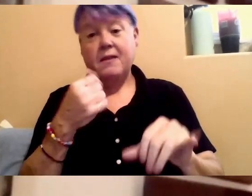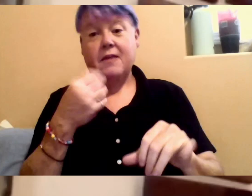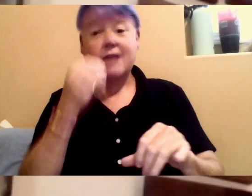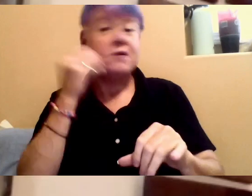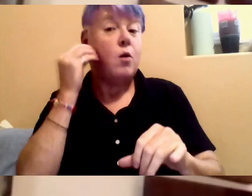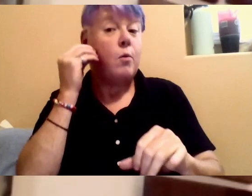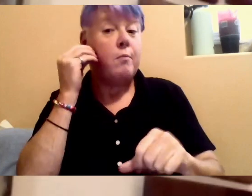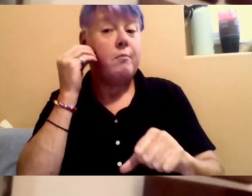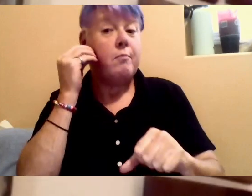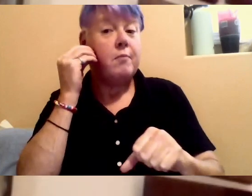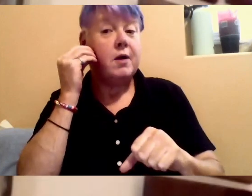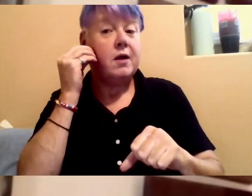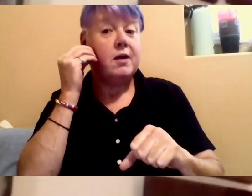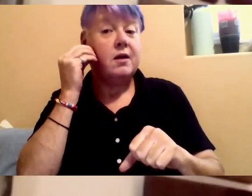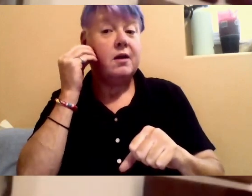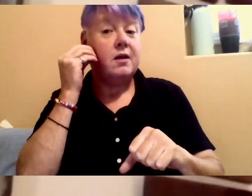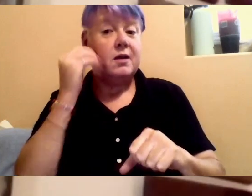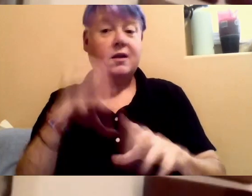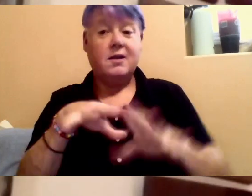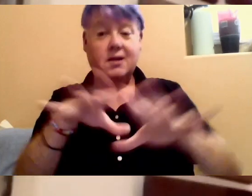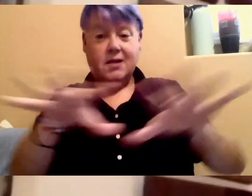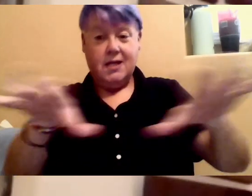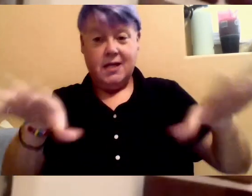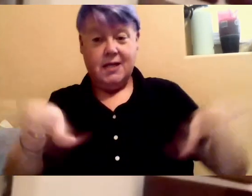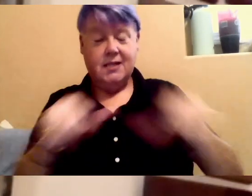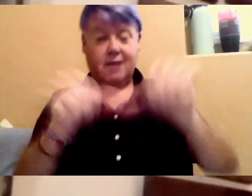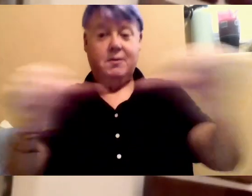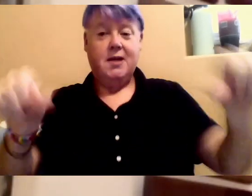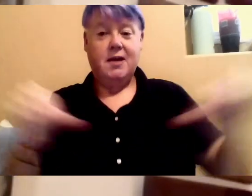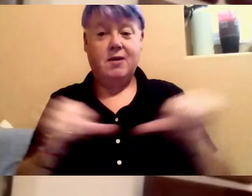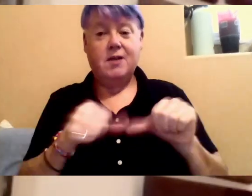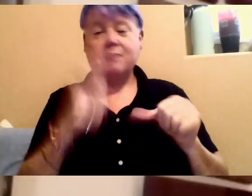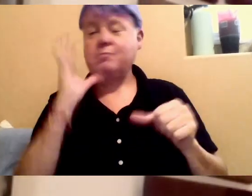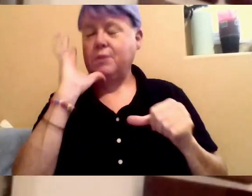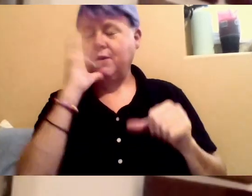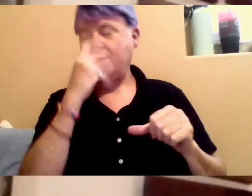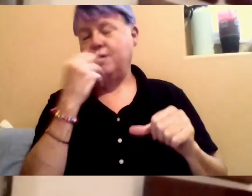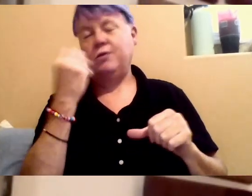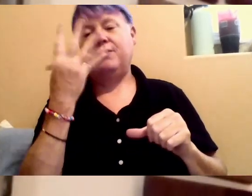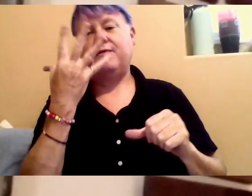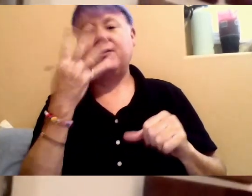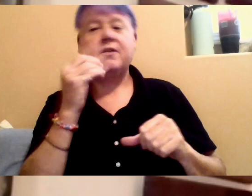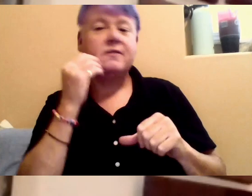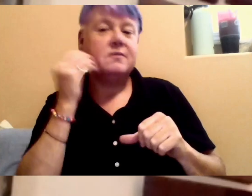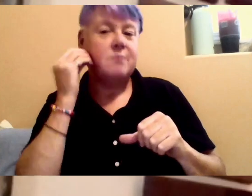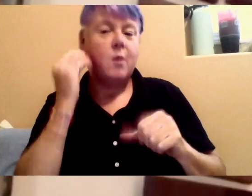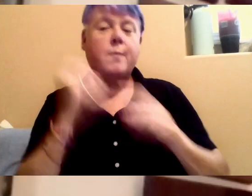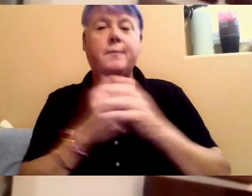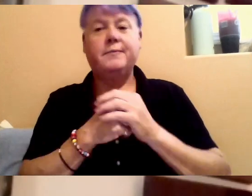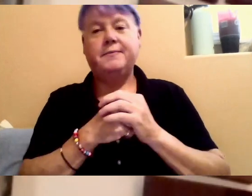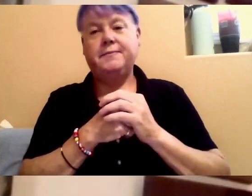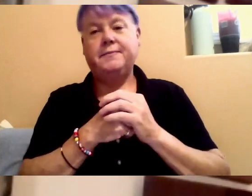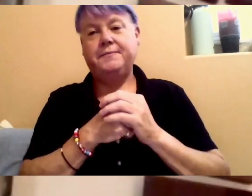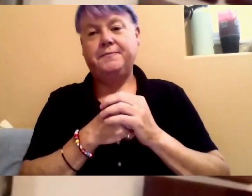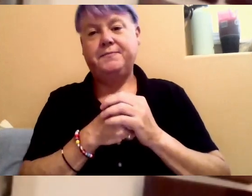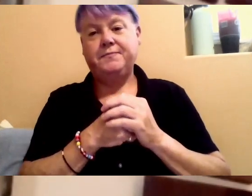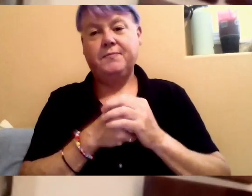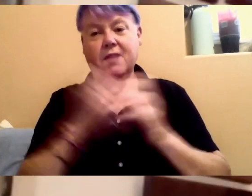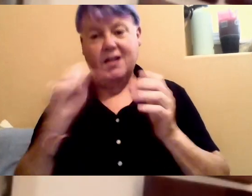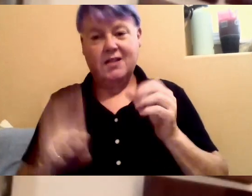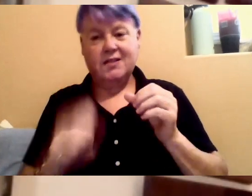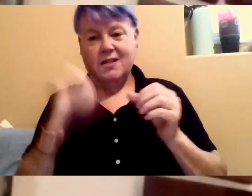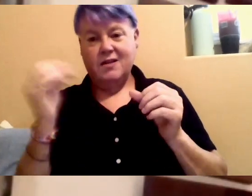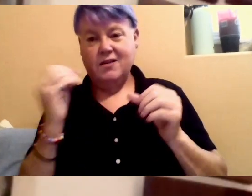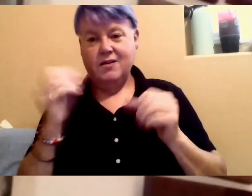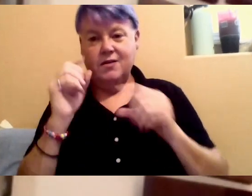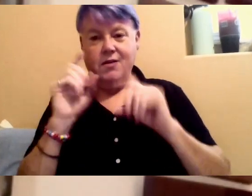And the landscape of Northern Ontario is what I think of when I think of home. Um, Southern Ontario was where I went to